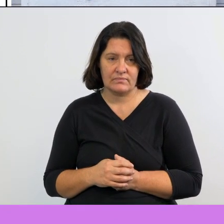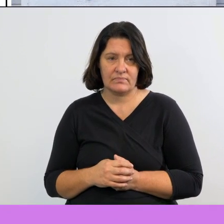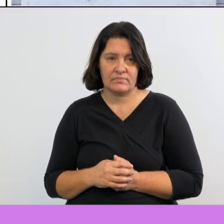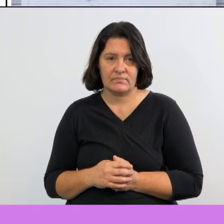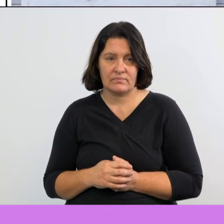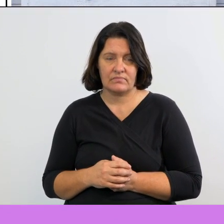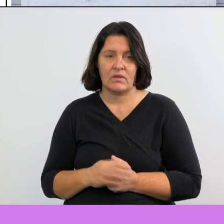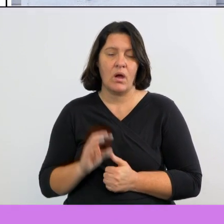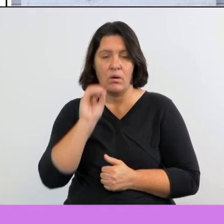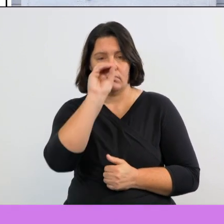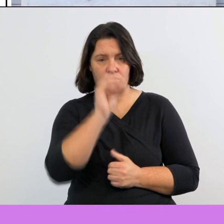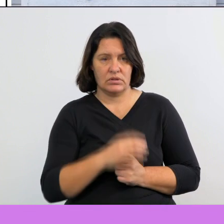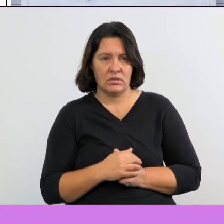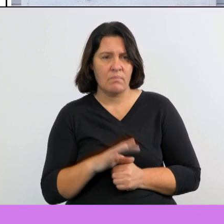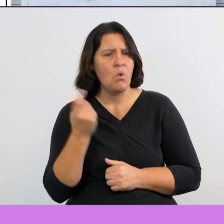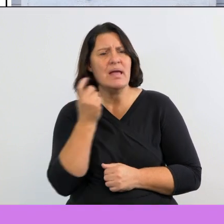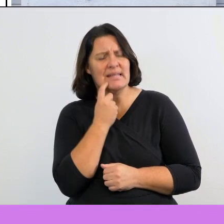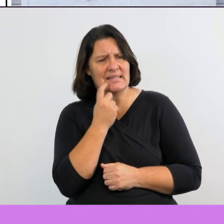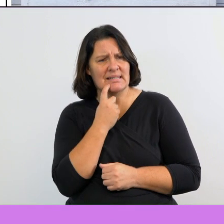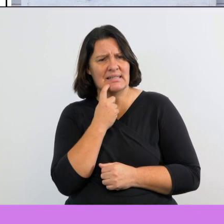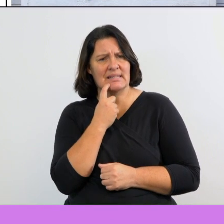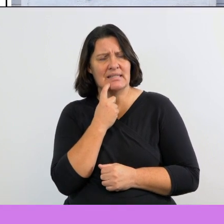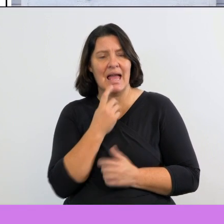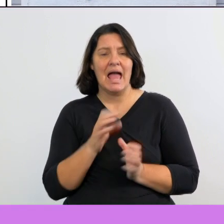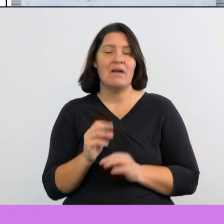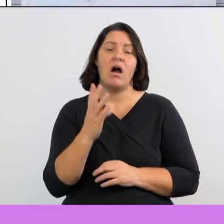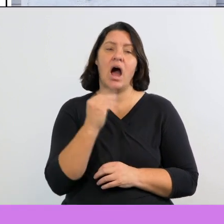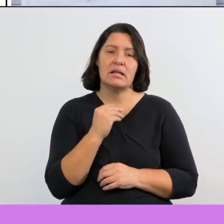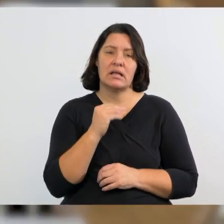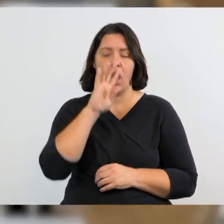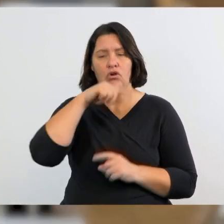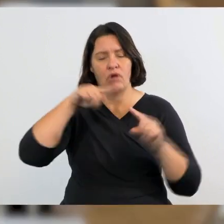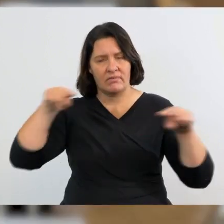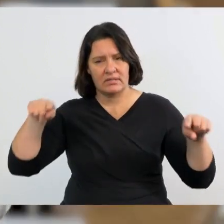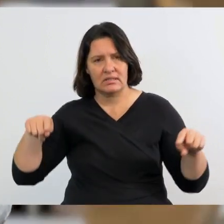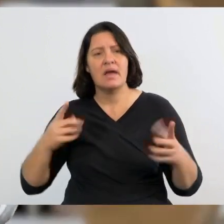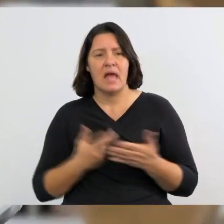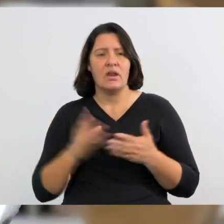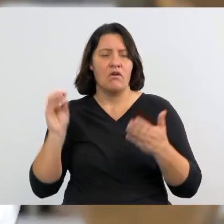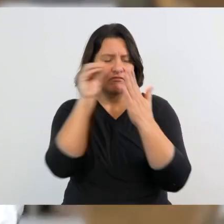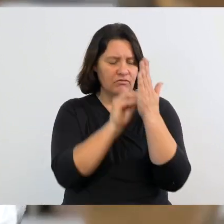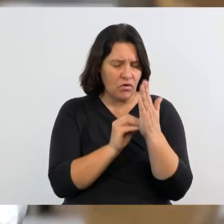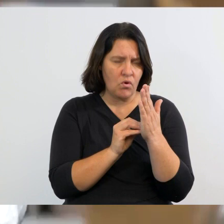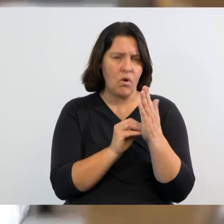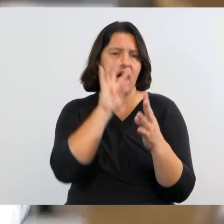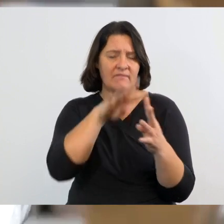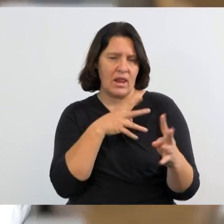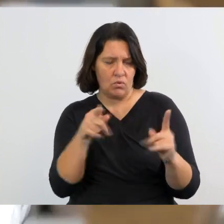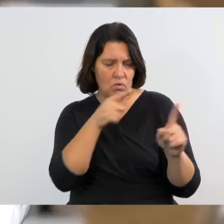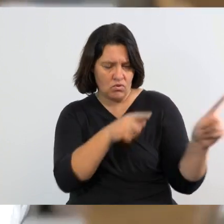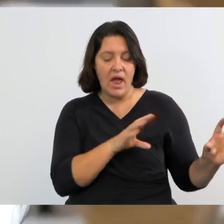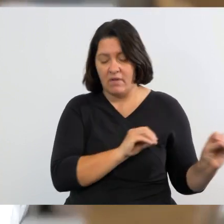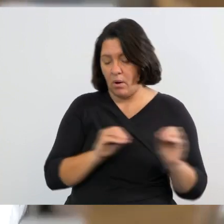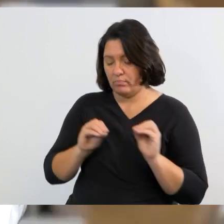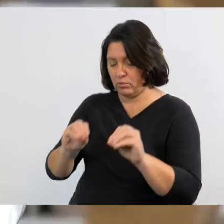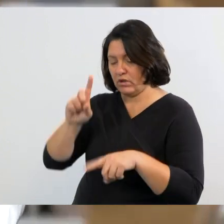write it down here. And guys, this makes it easier. Should you be asked to do a graph, go and complete the values on the table